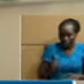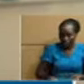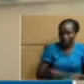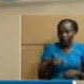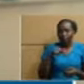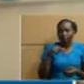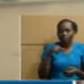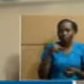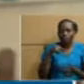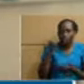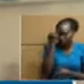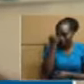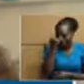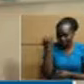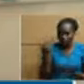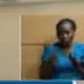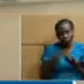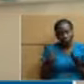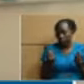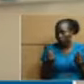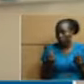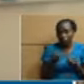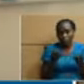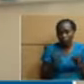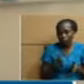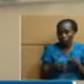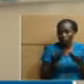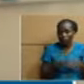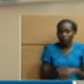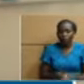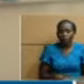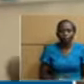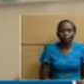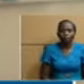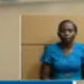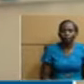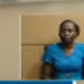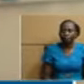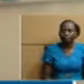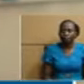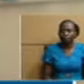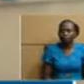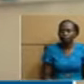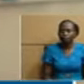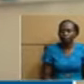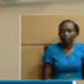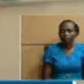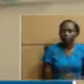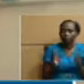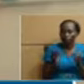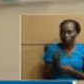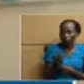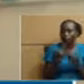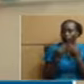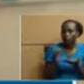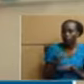you. Then we are in a danger of losing many people. Thank you. And maybe, Fred, you need to remember. With those words, I want to thank you so